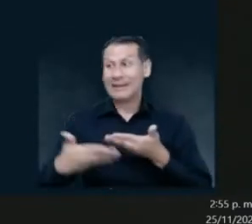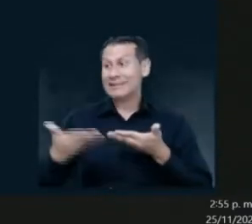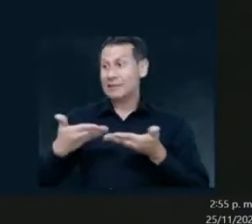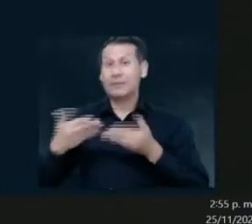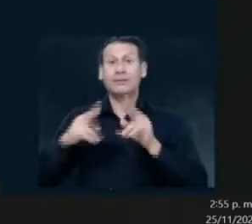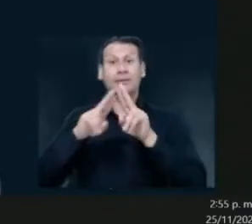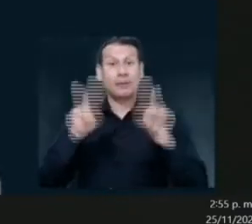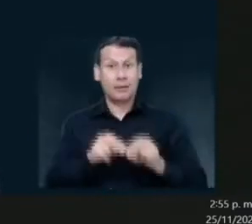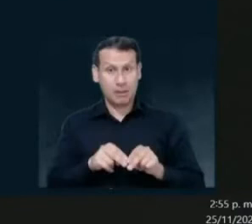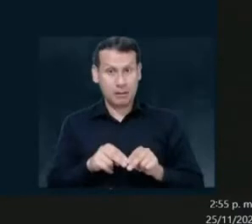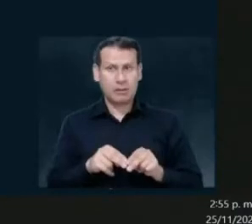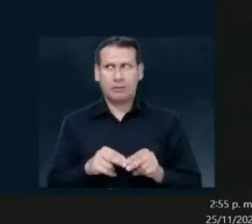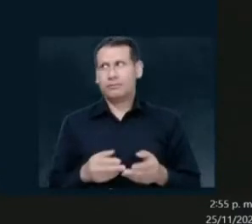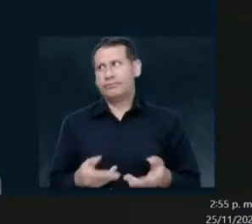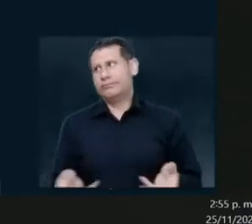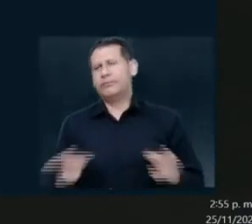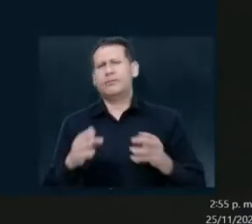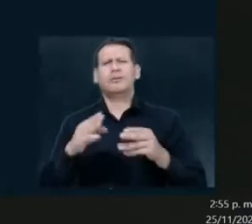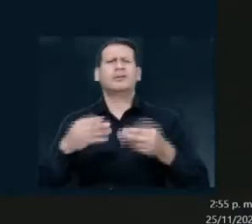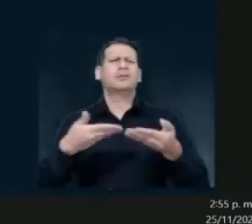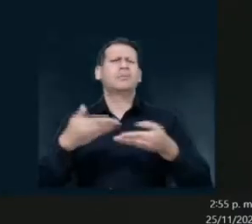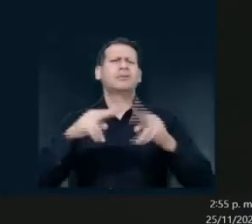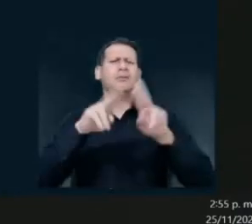had that internet there now, the internet services